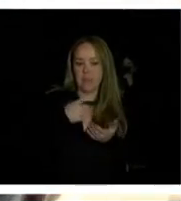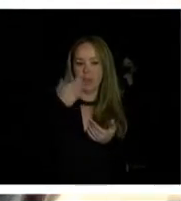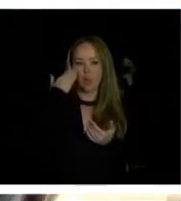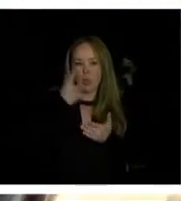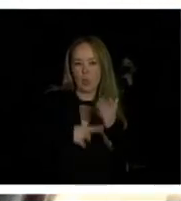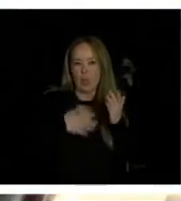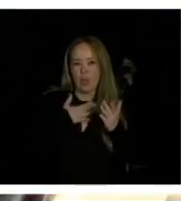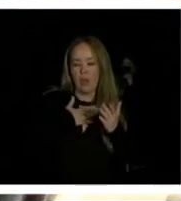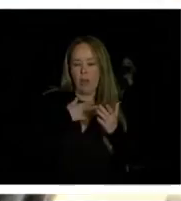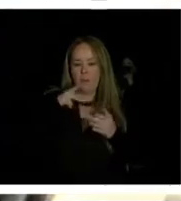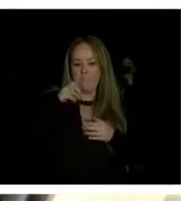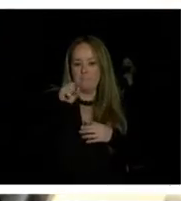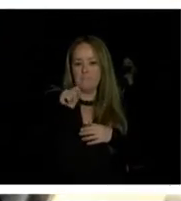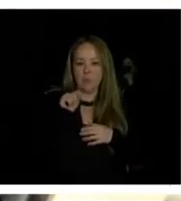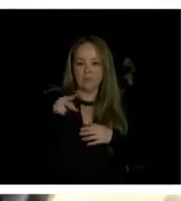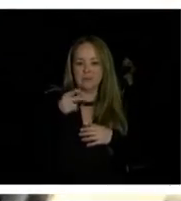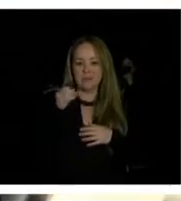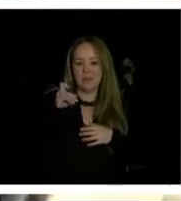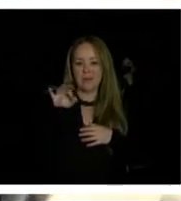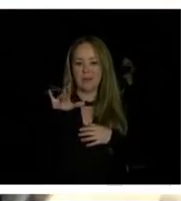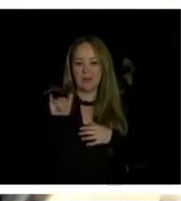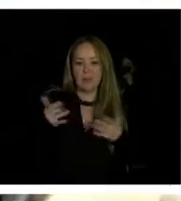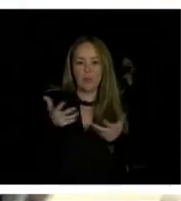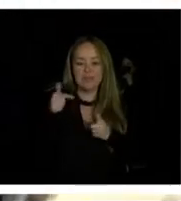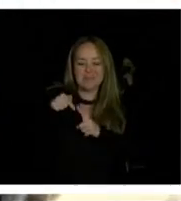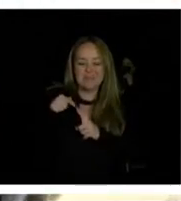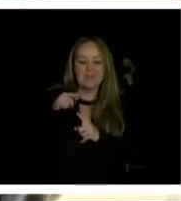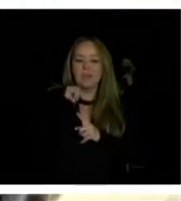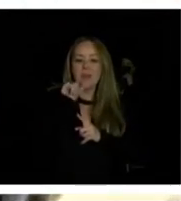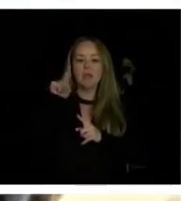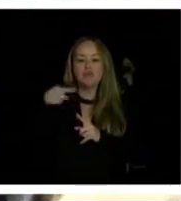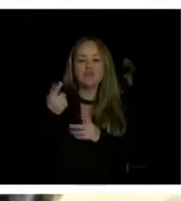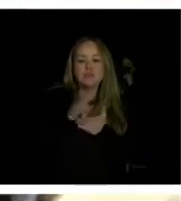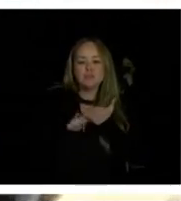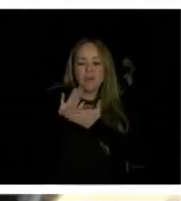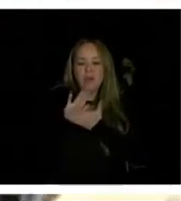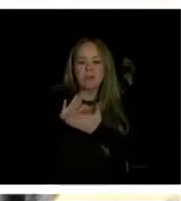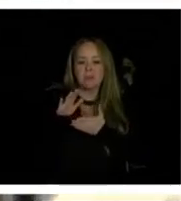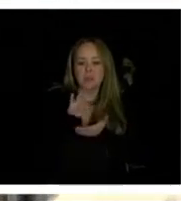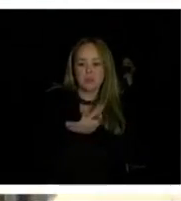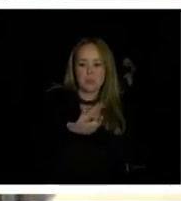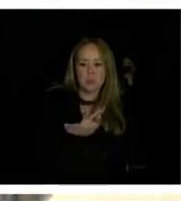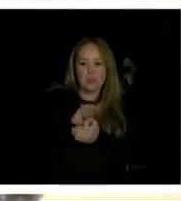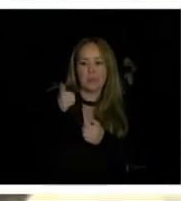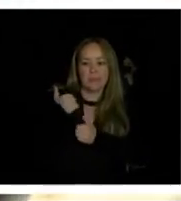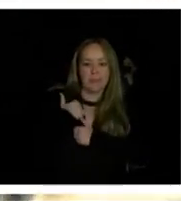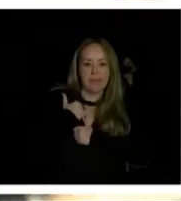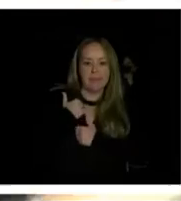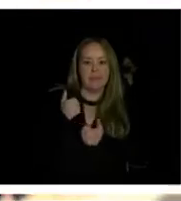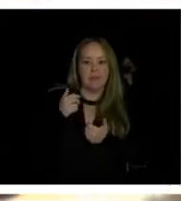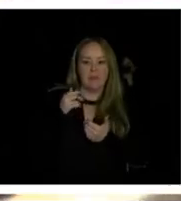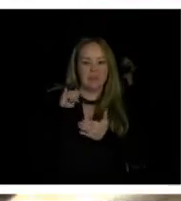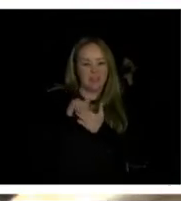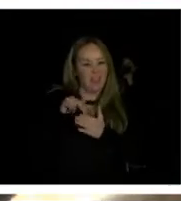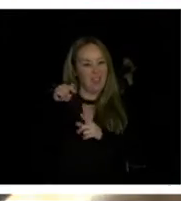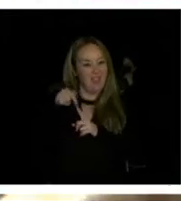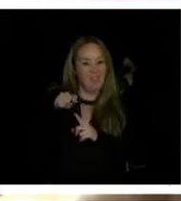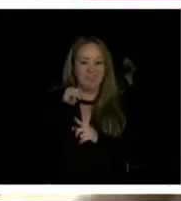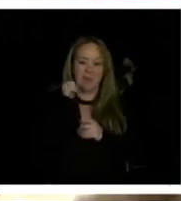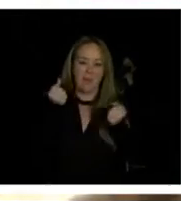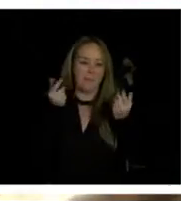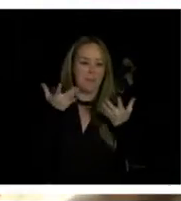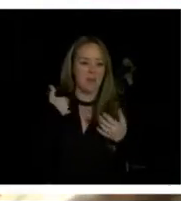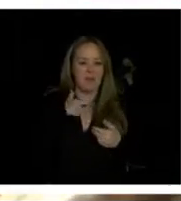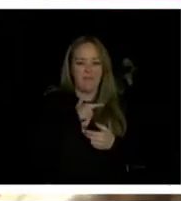our post-secondary options are. So aside from just college, like trade schools or military options, because that's something that not a lot of